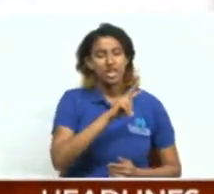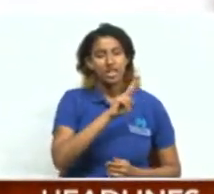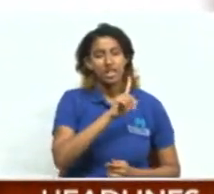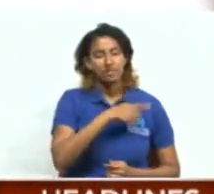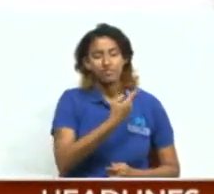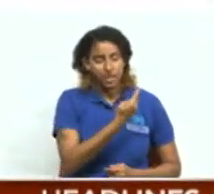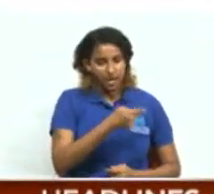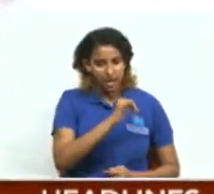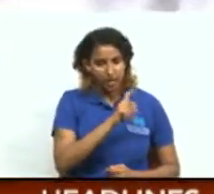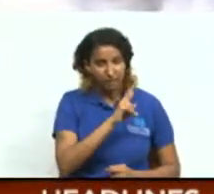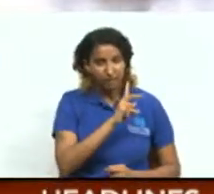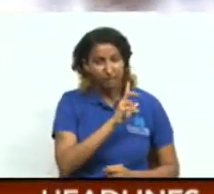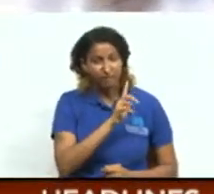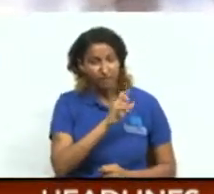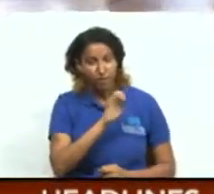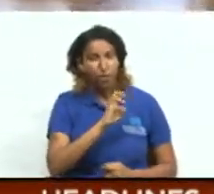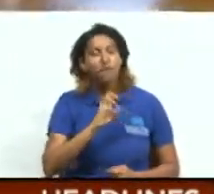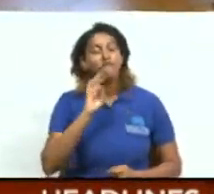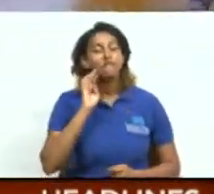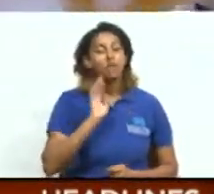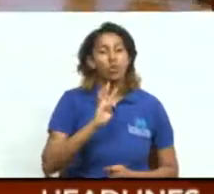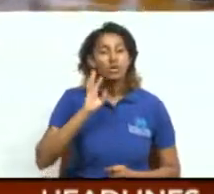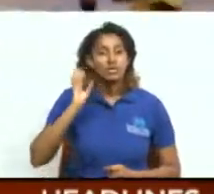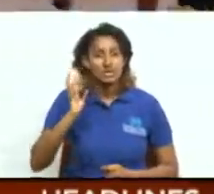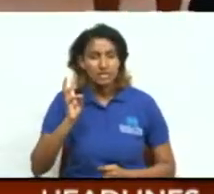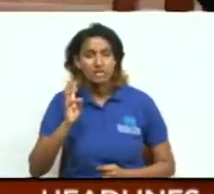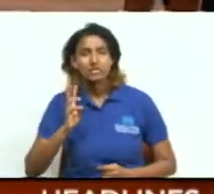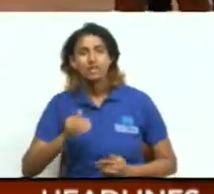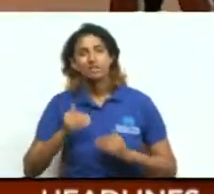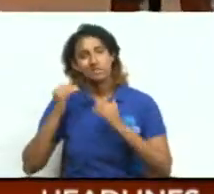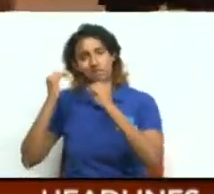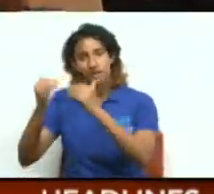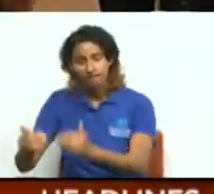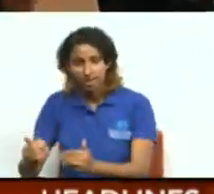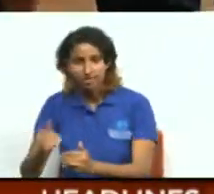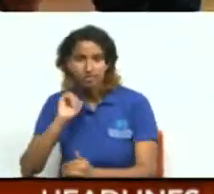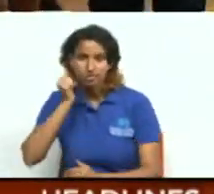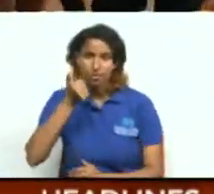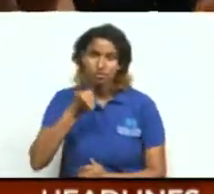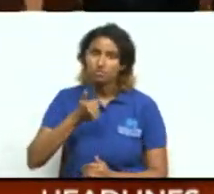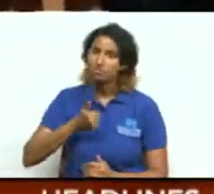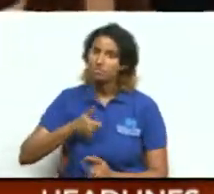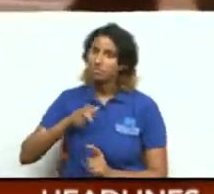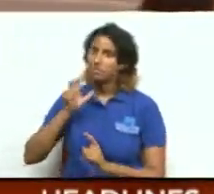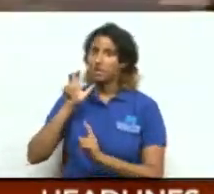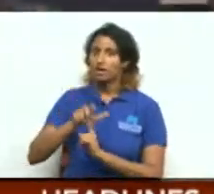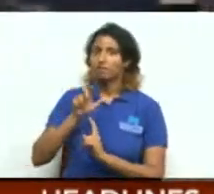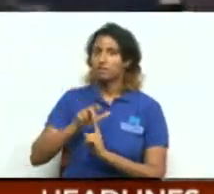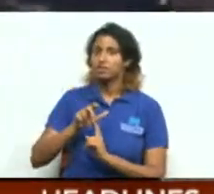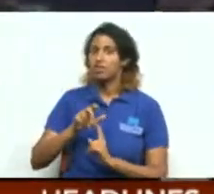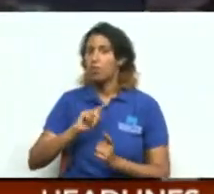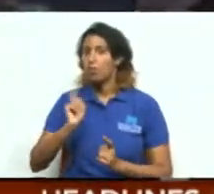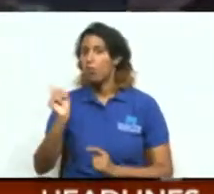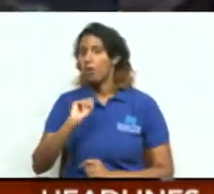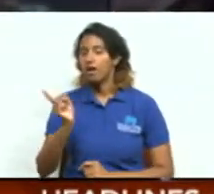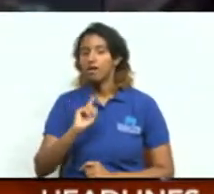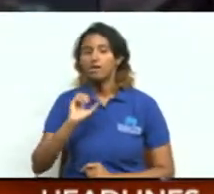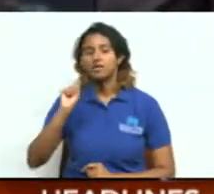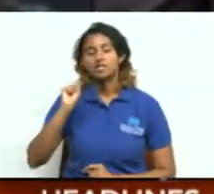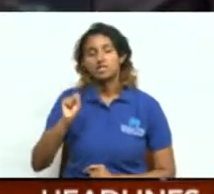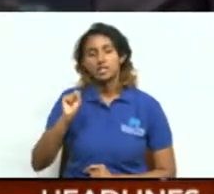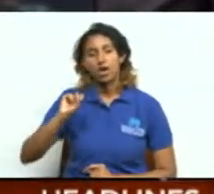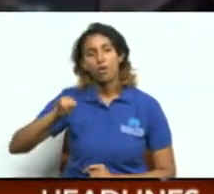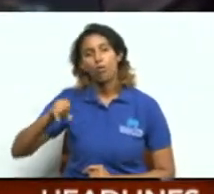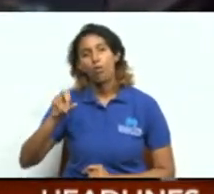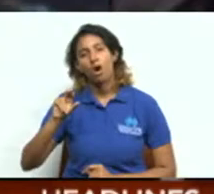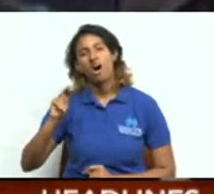win and advanced to the national championship, which begins tomorrow. In the third place playoff, San Juan South Secondary edged